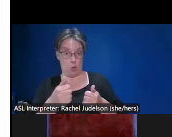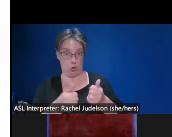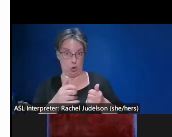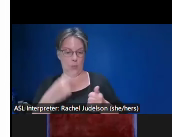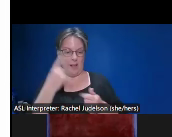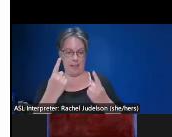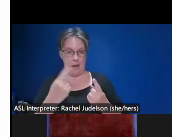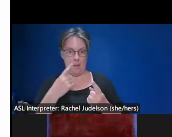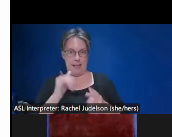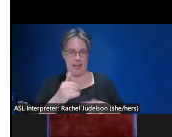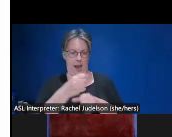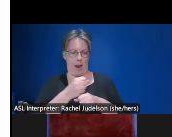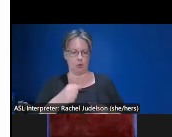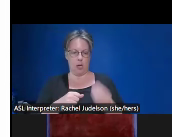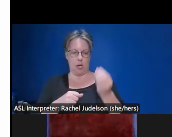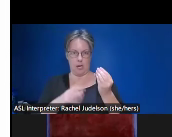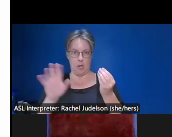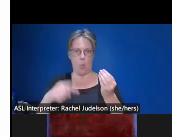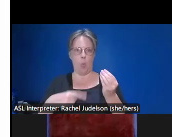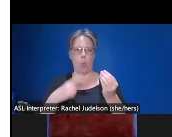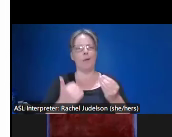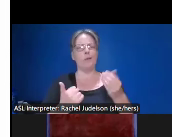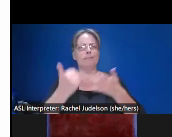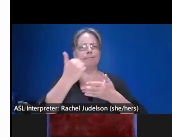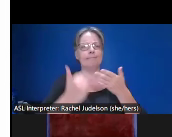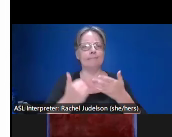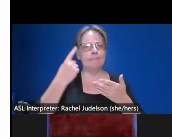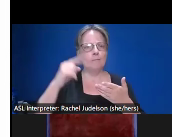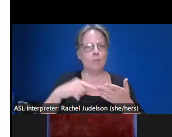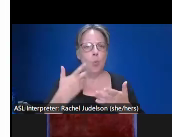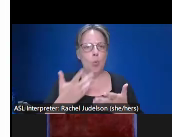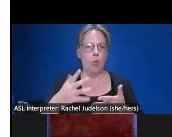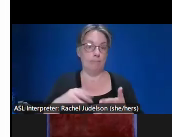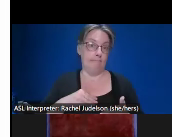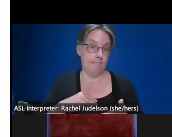the abstract in terms of priority for admission.